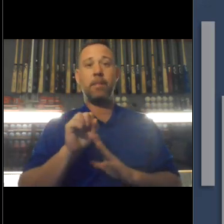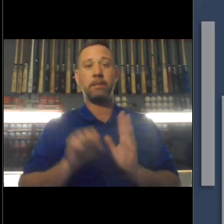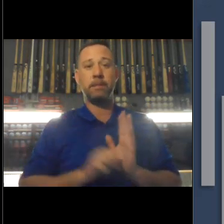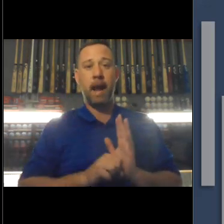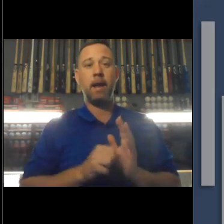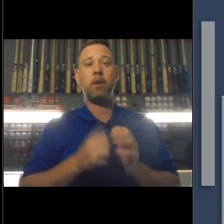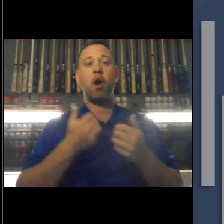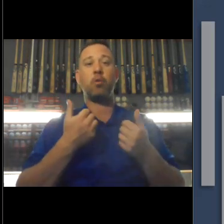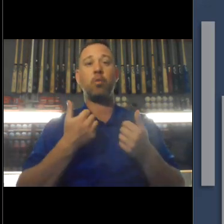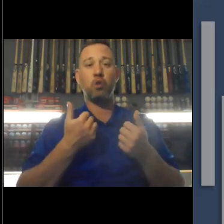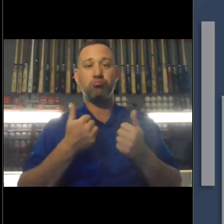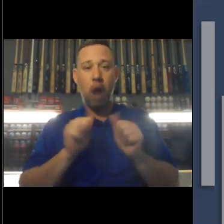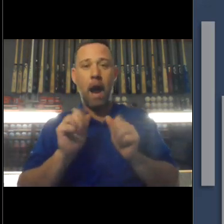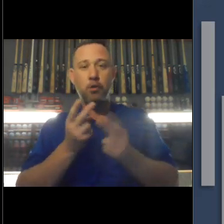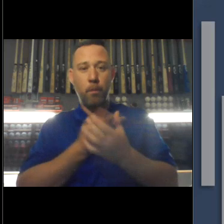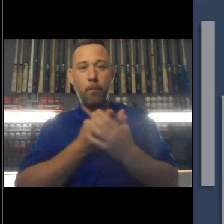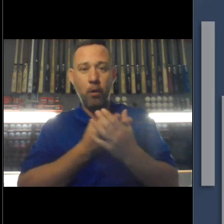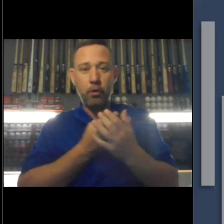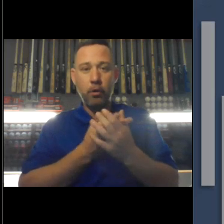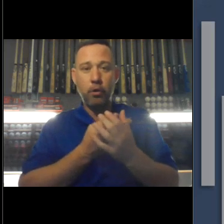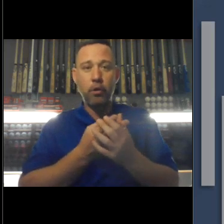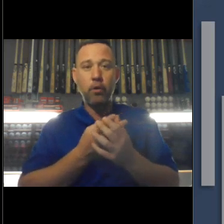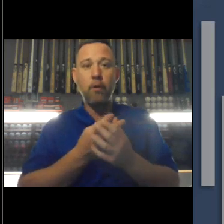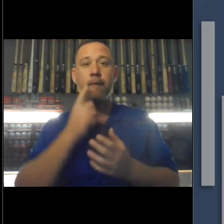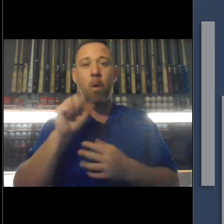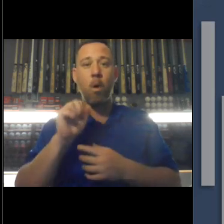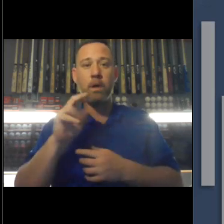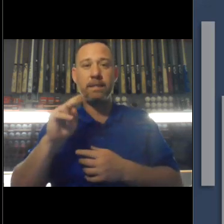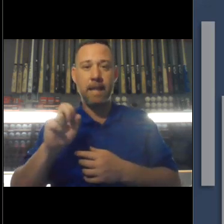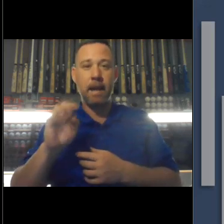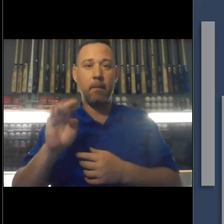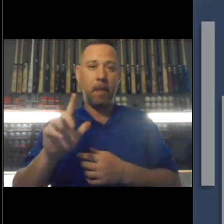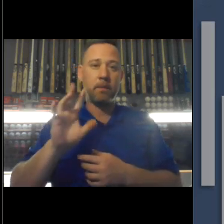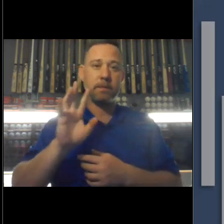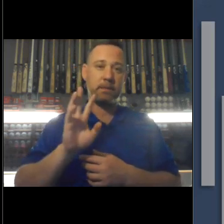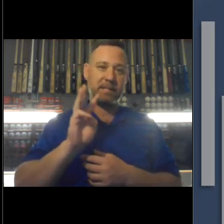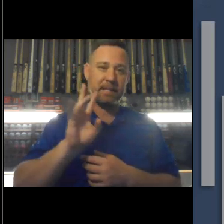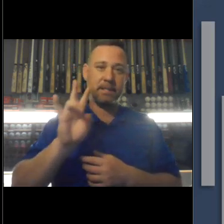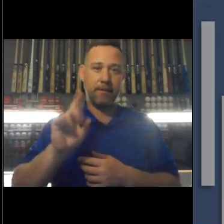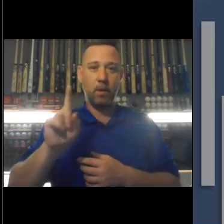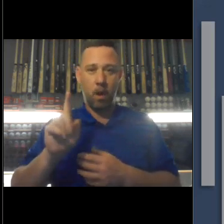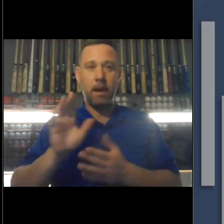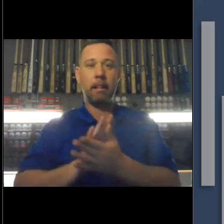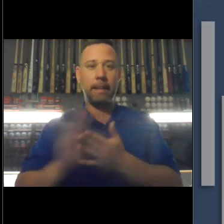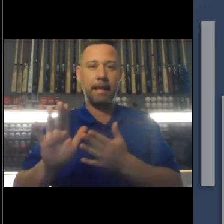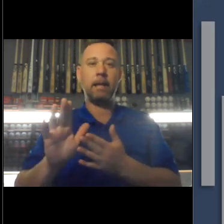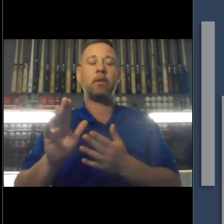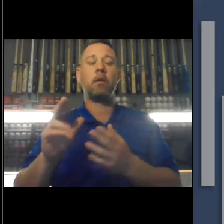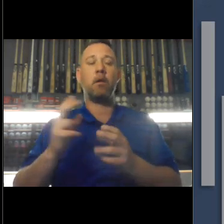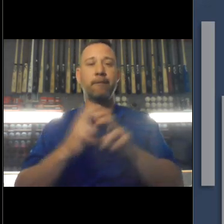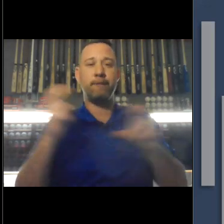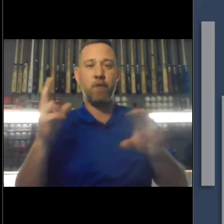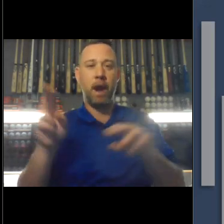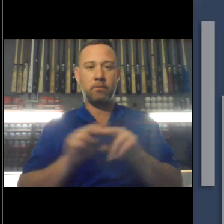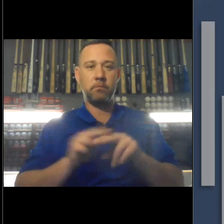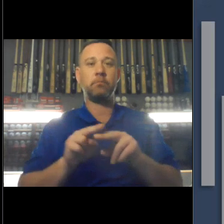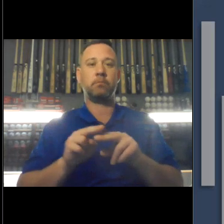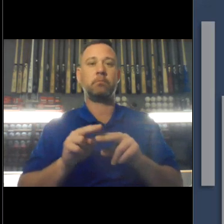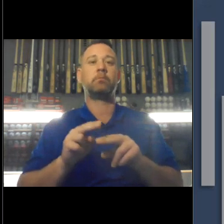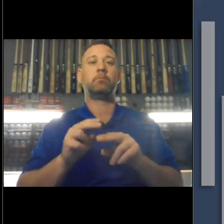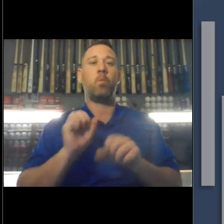trying to partner closely with them for the Senate Bill 671 Clean Freight Corridor work. And so we had a conversation with some of